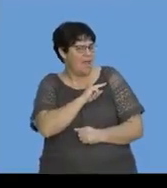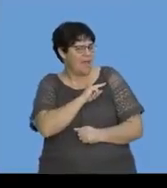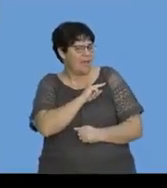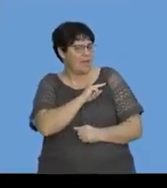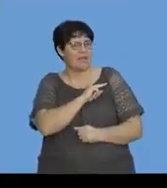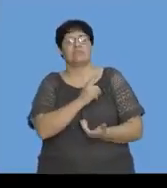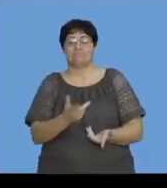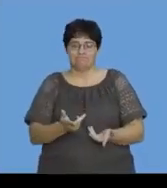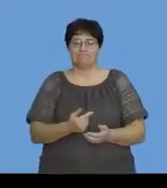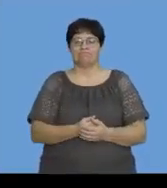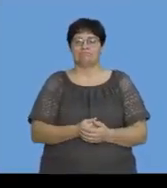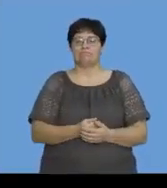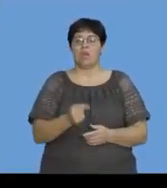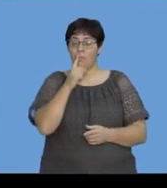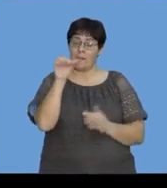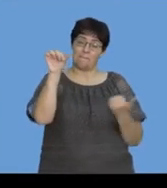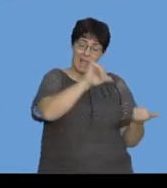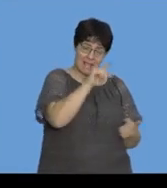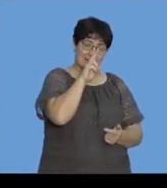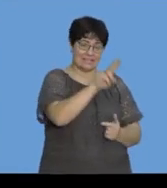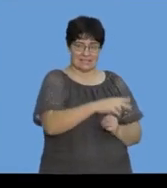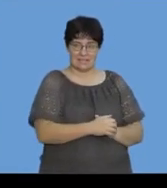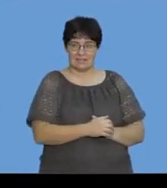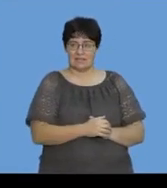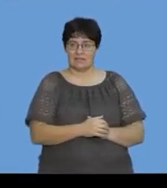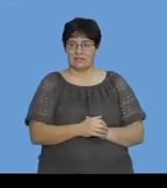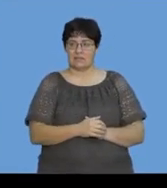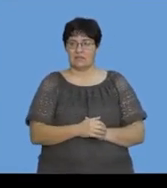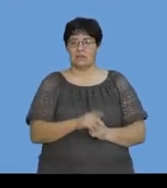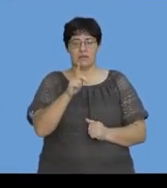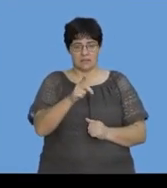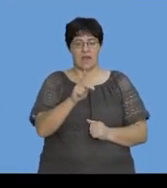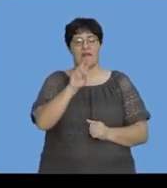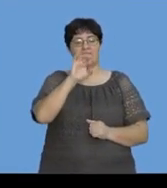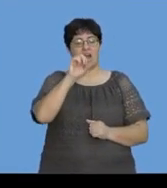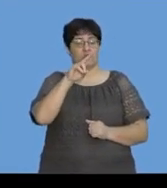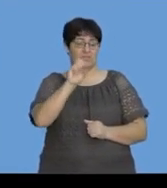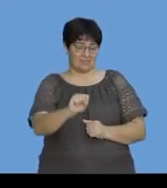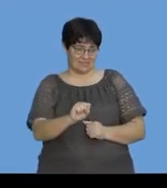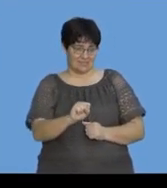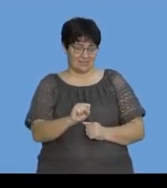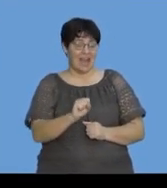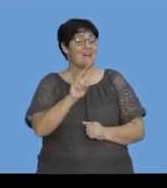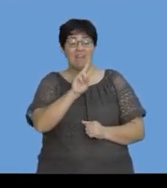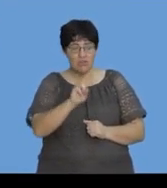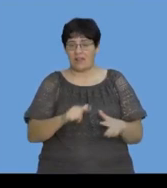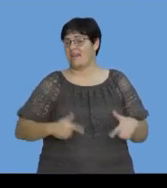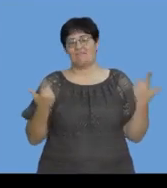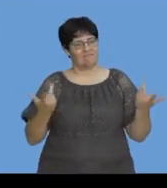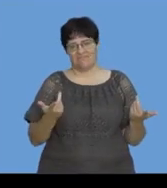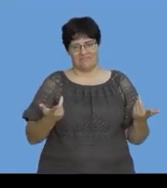why do I know? Answer no. I want you to go back here because it's a virus.